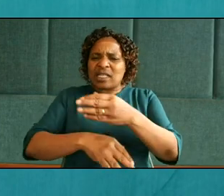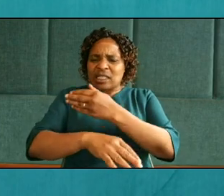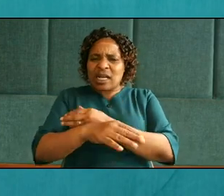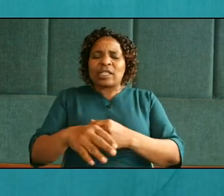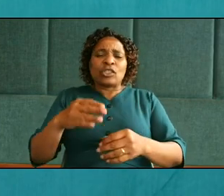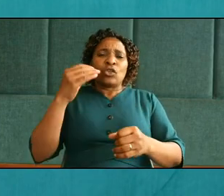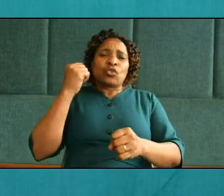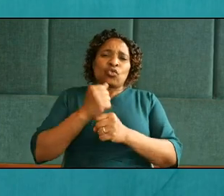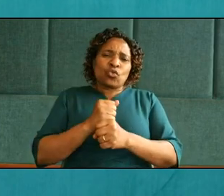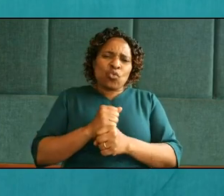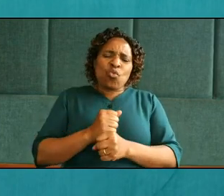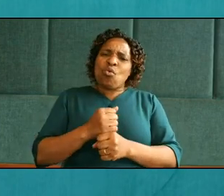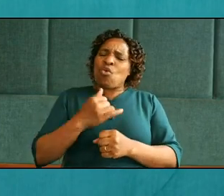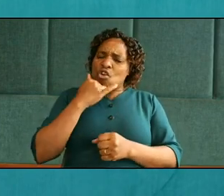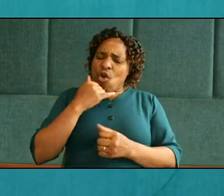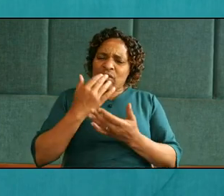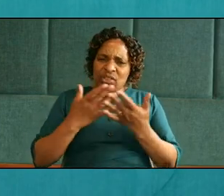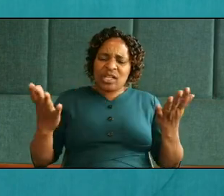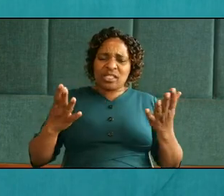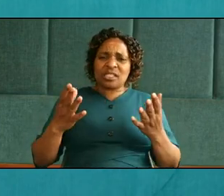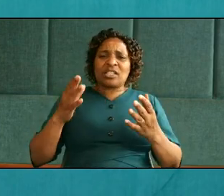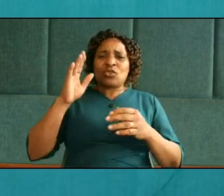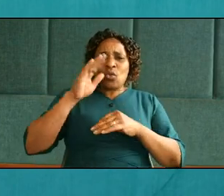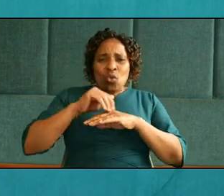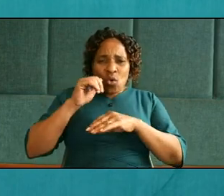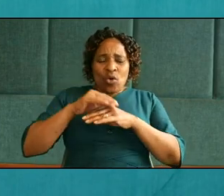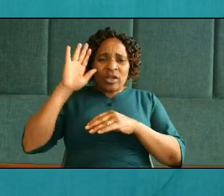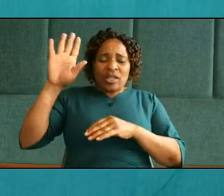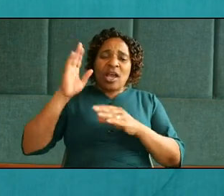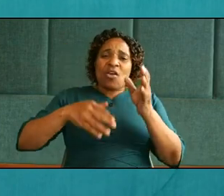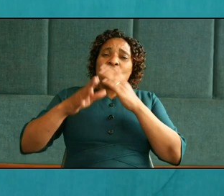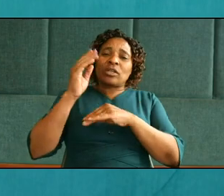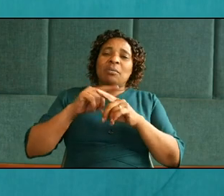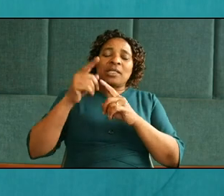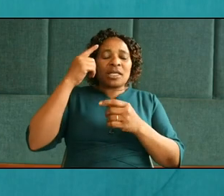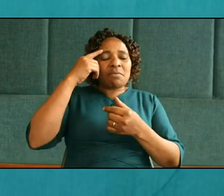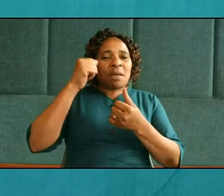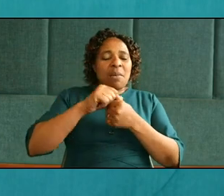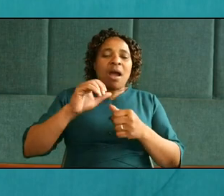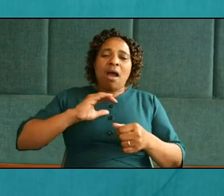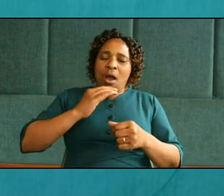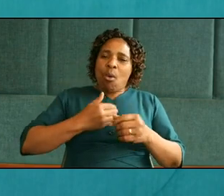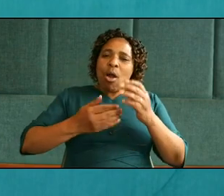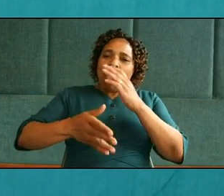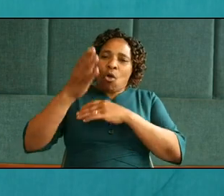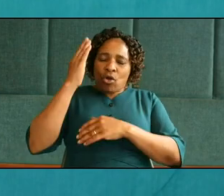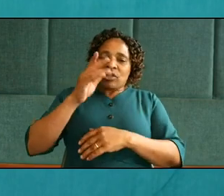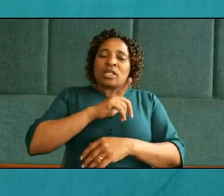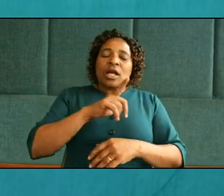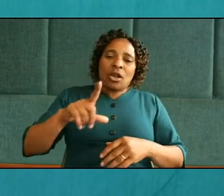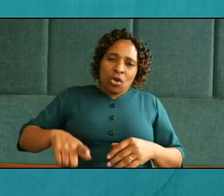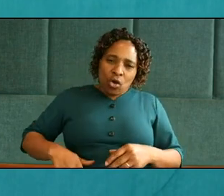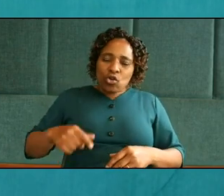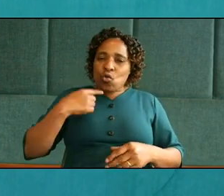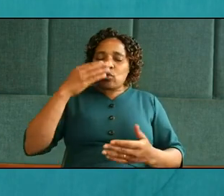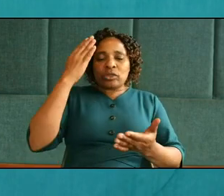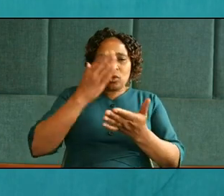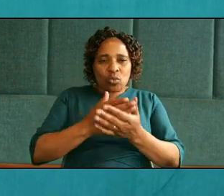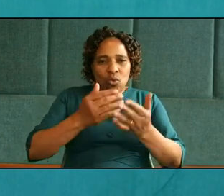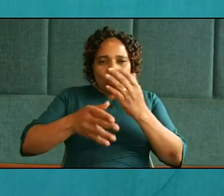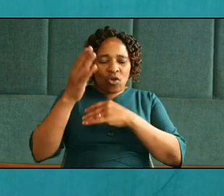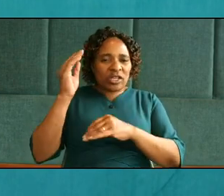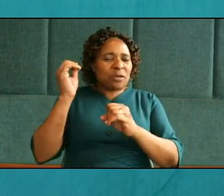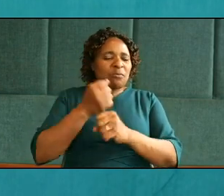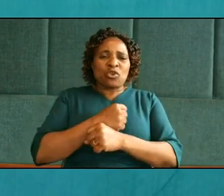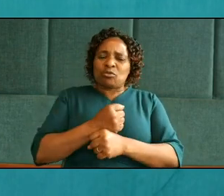such queer things to actually call their gods. But you realize that our God, the Lord our God, who is the true God, he